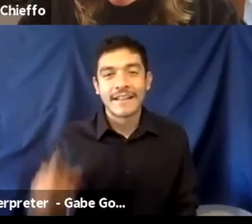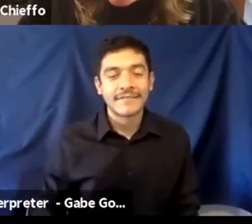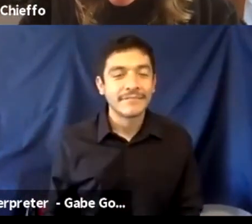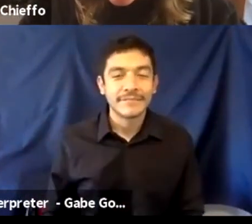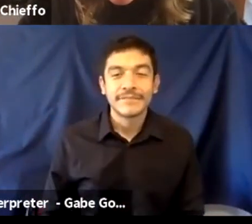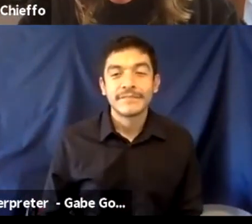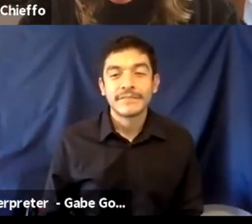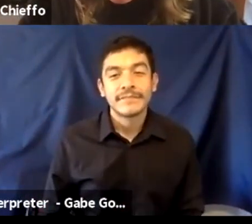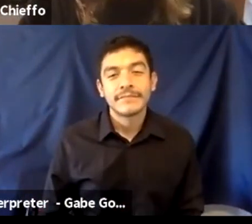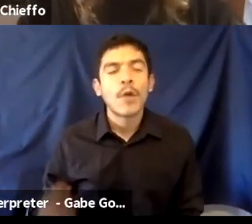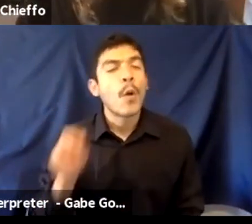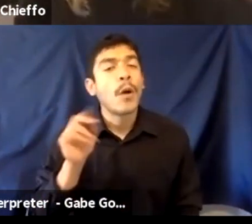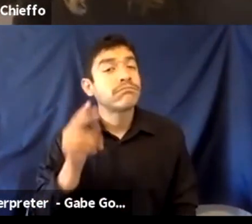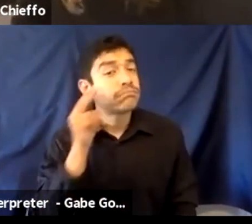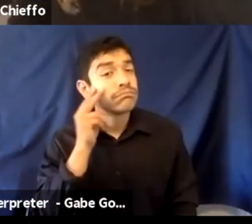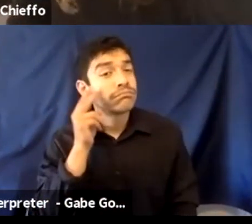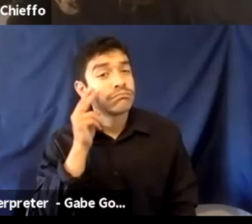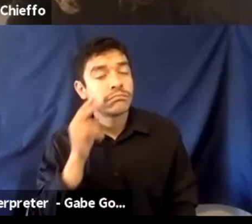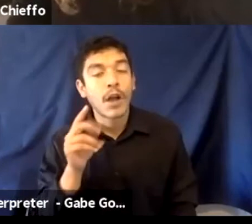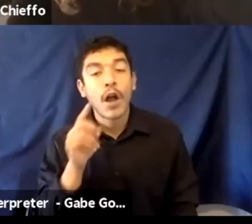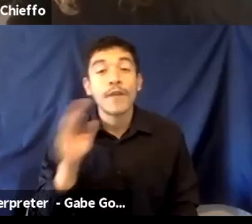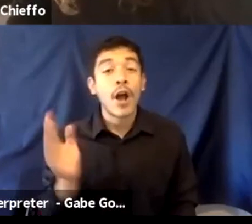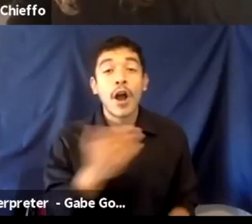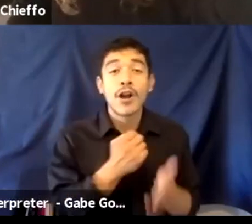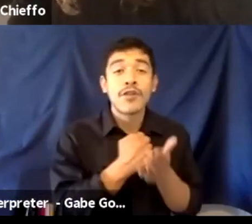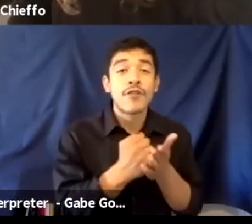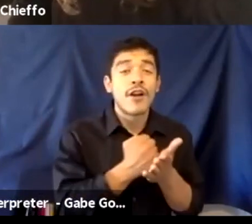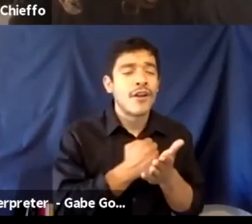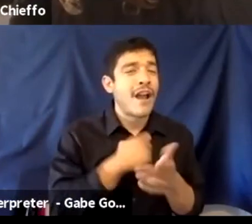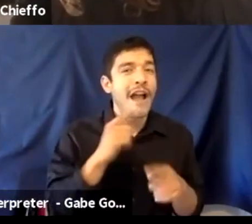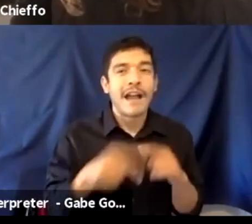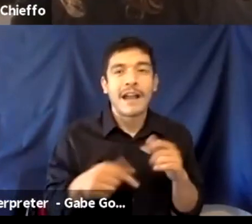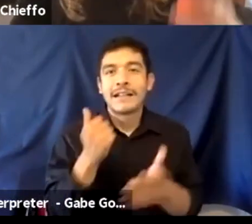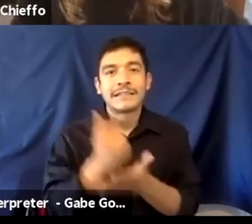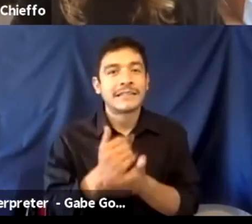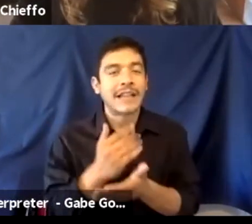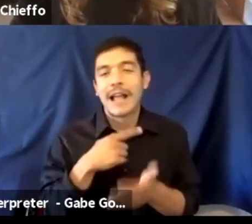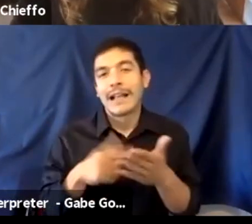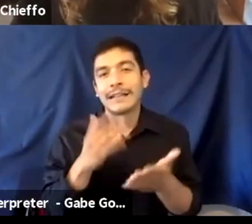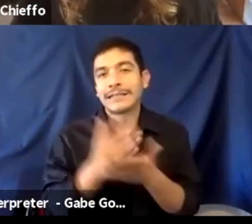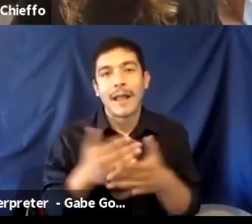let's see. And for the record, I actually can't stop playing with these. They're so much fun.